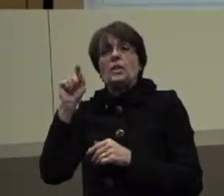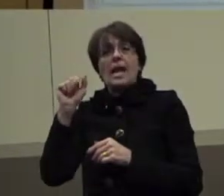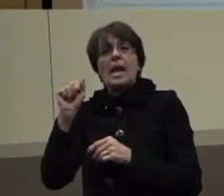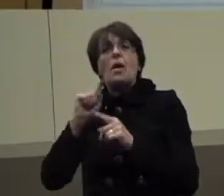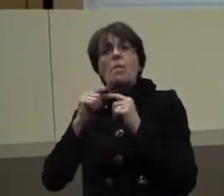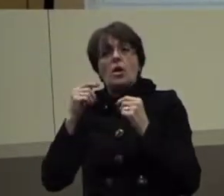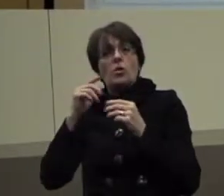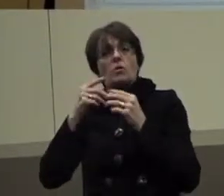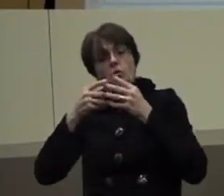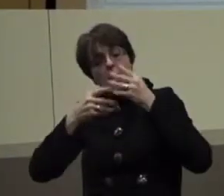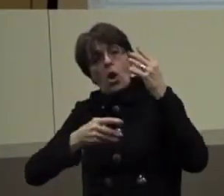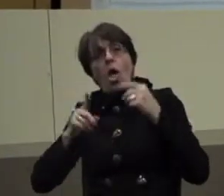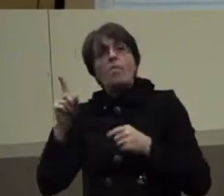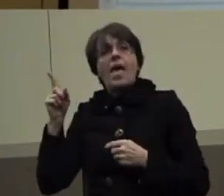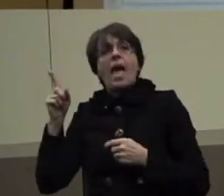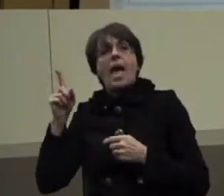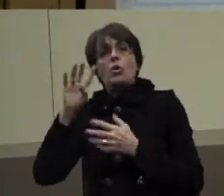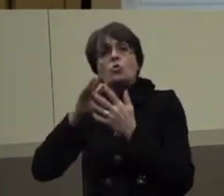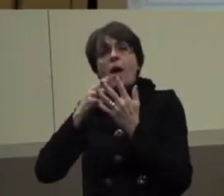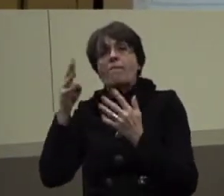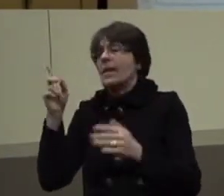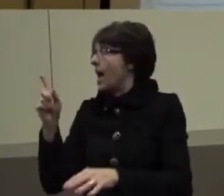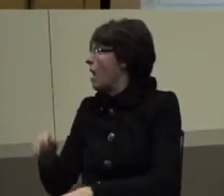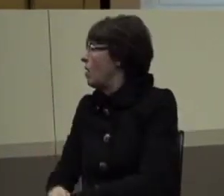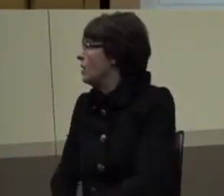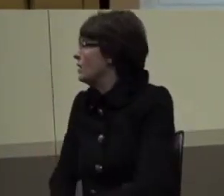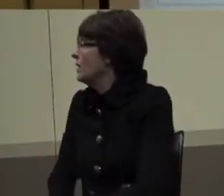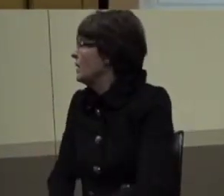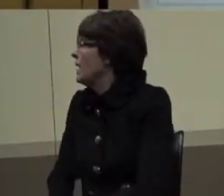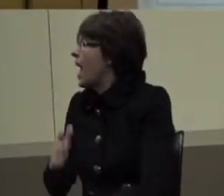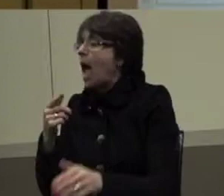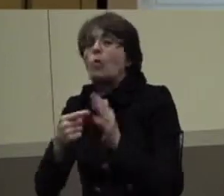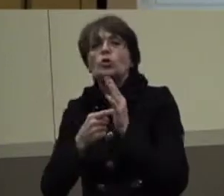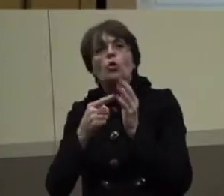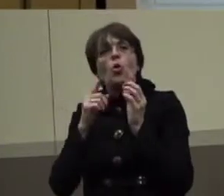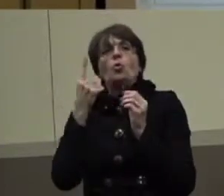of this graphed out. Let me show you one that's got more in it,